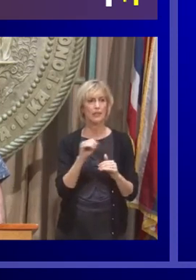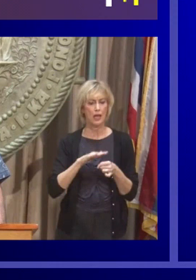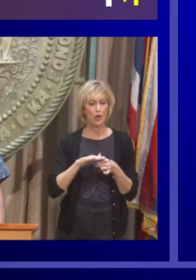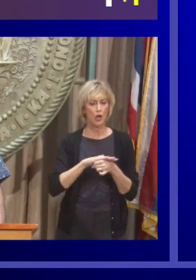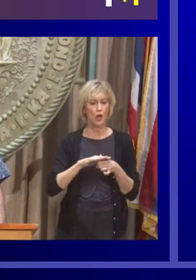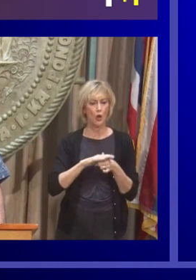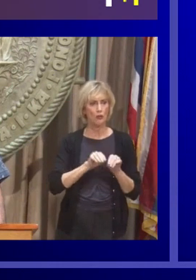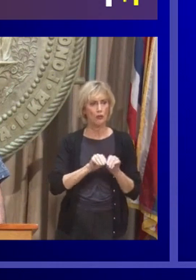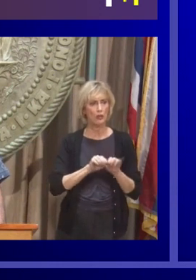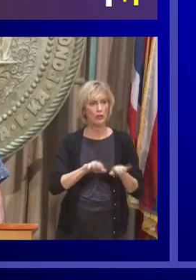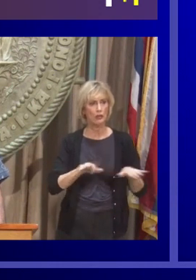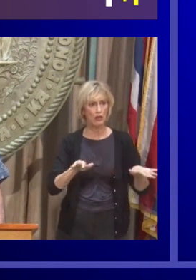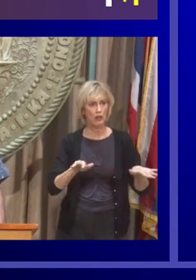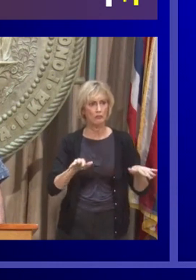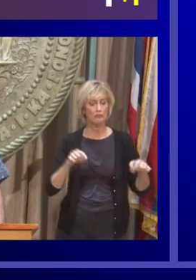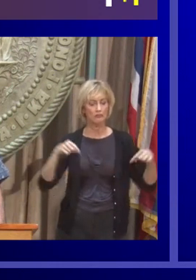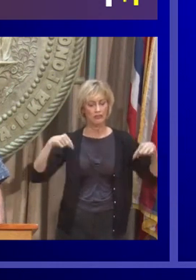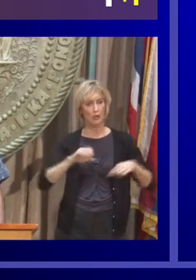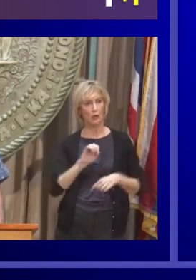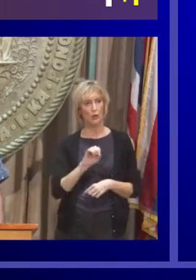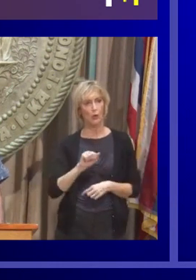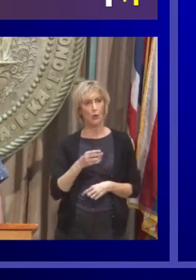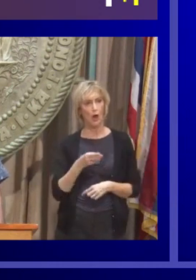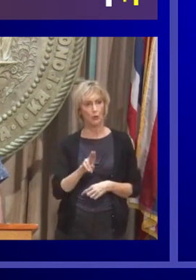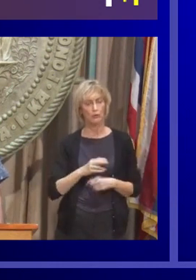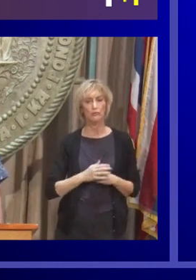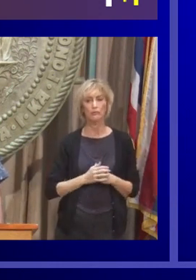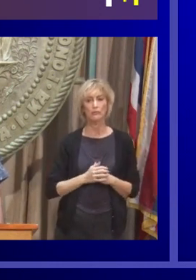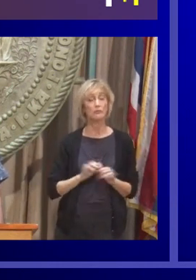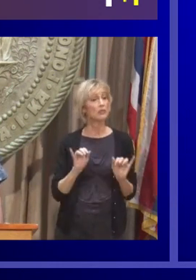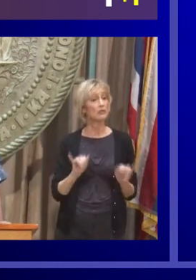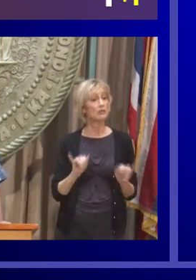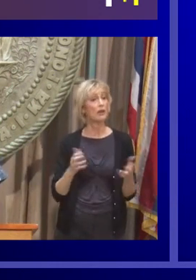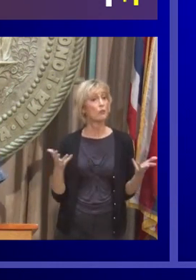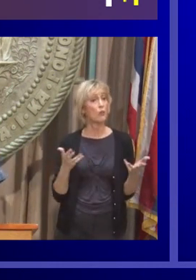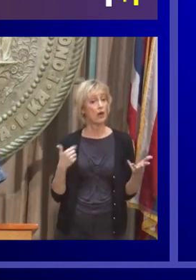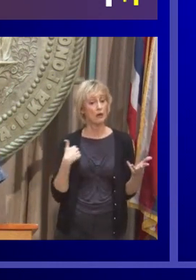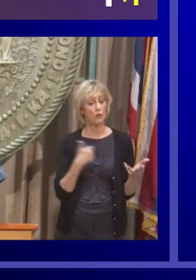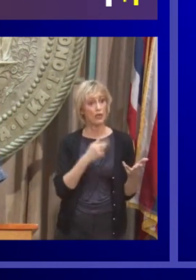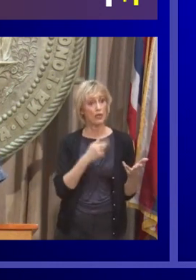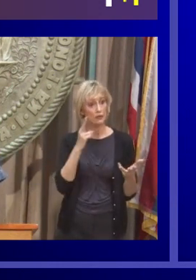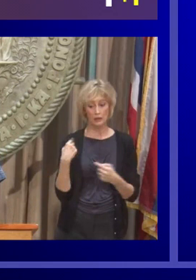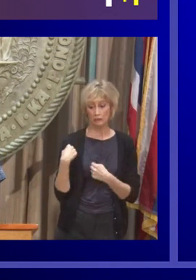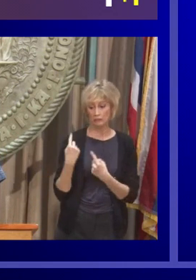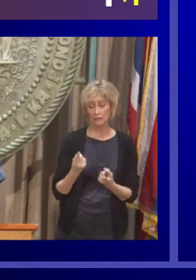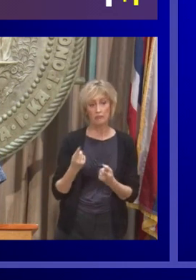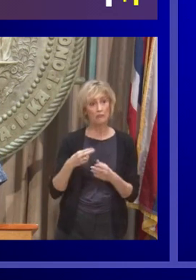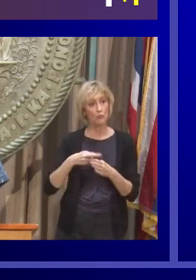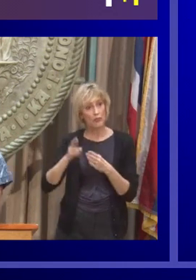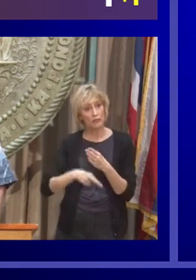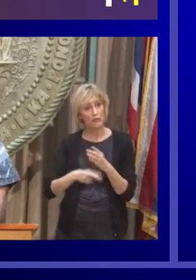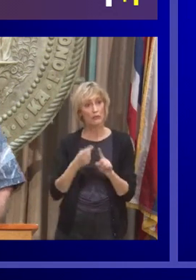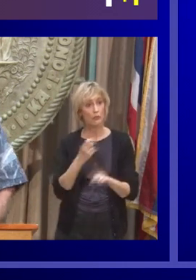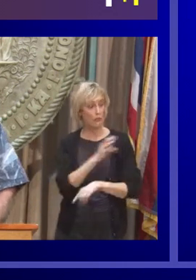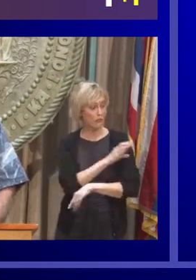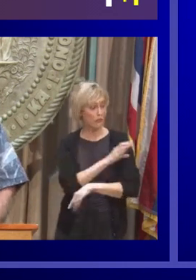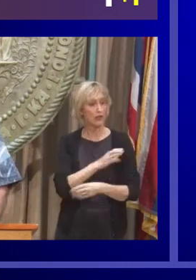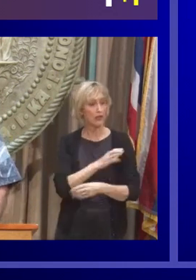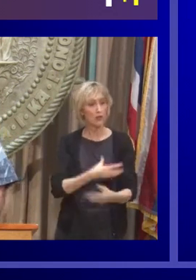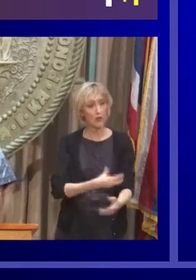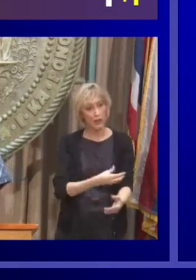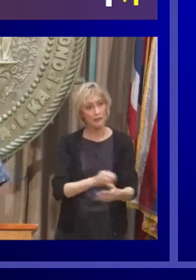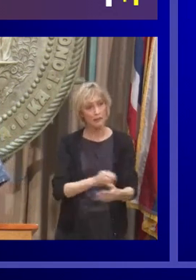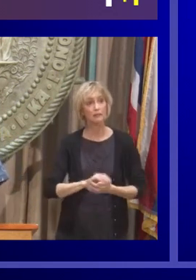of the virus, at least on Oahu. This is consistent with what we've seen from recent results of tests from private clinical labs